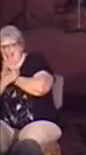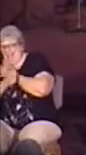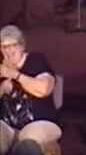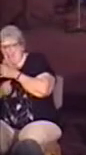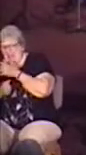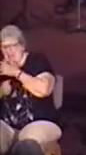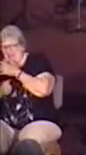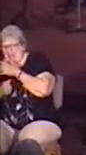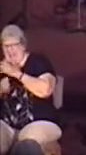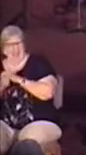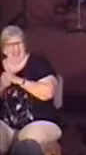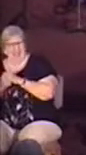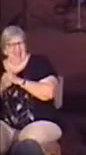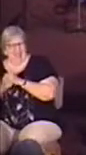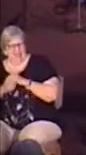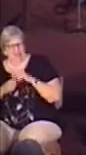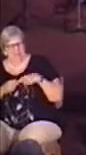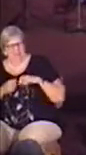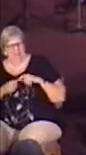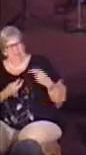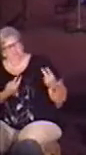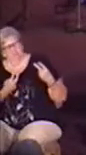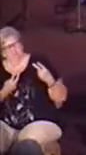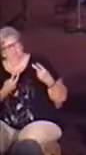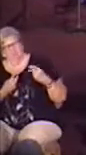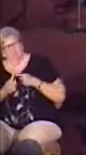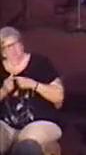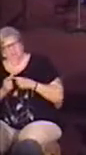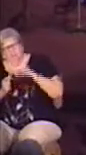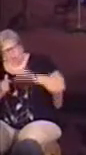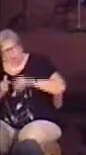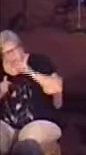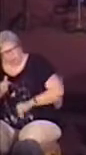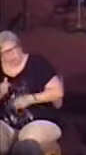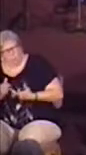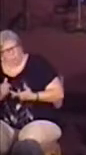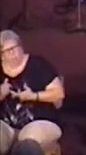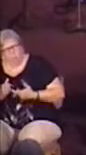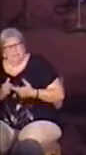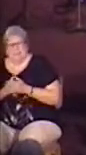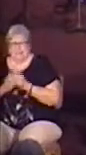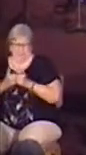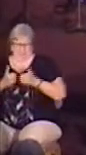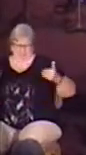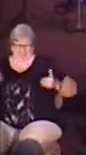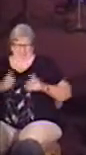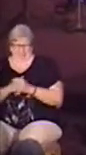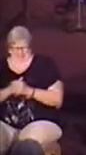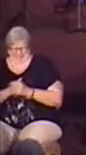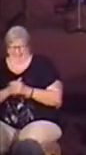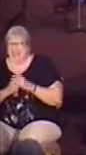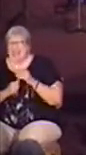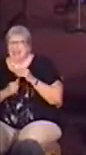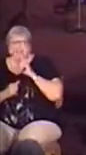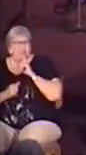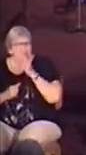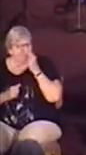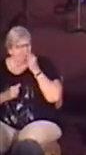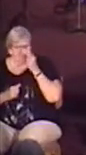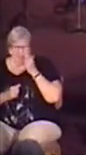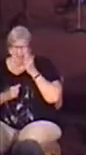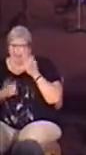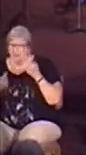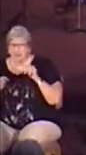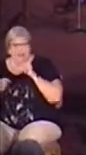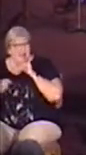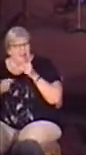And she'll look at me like this. And then she'll run up again and she'll say, no, no, is what she'll do, or something of that nature. It is hilarious. And I try